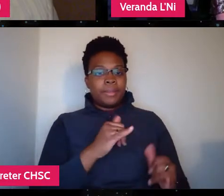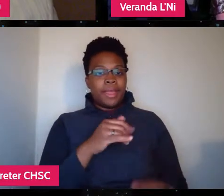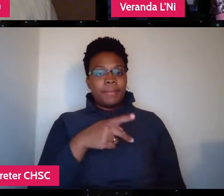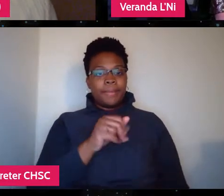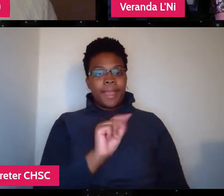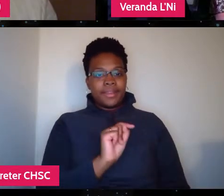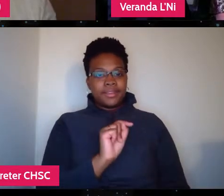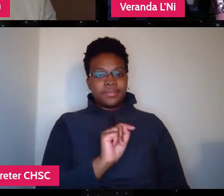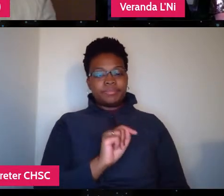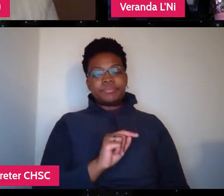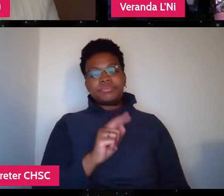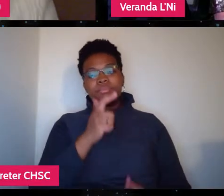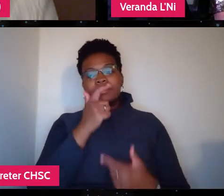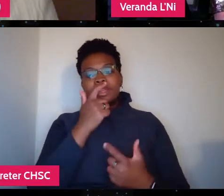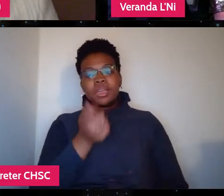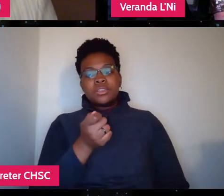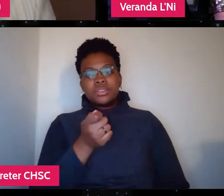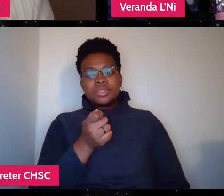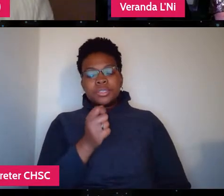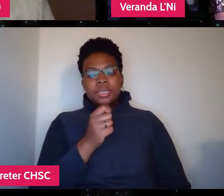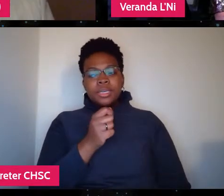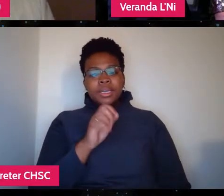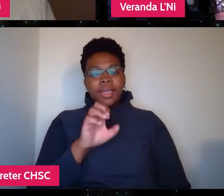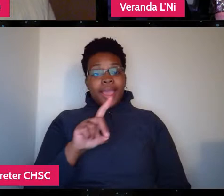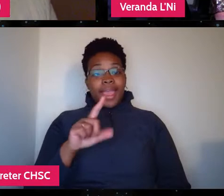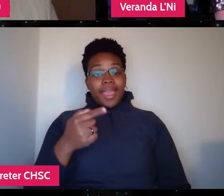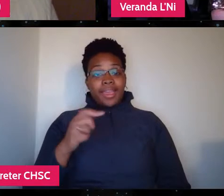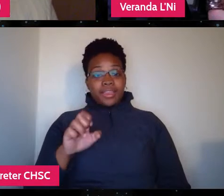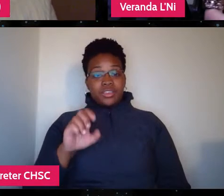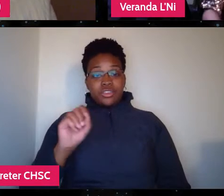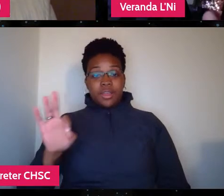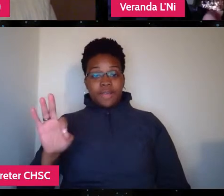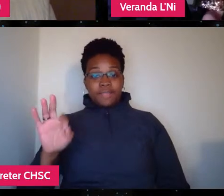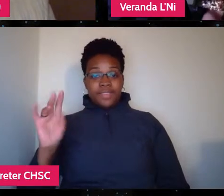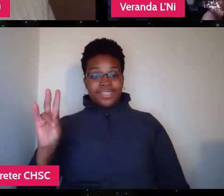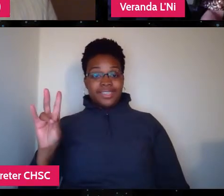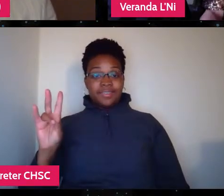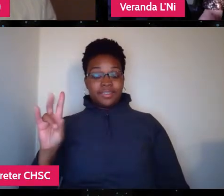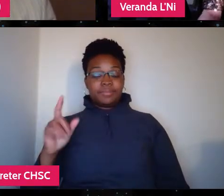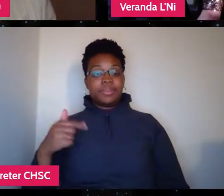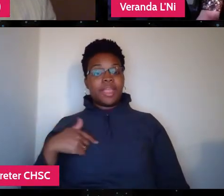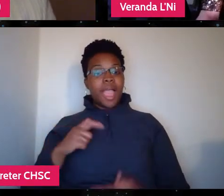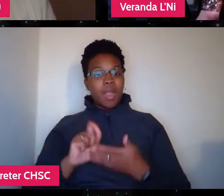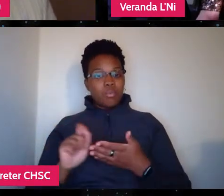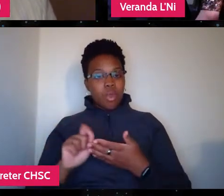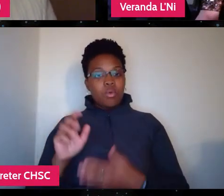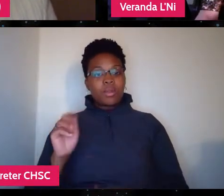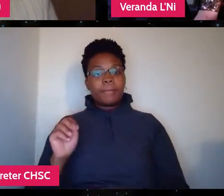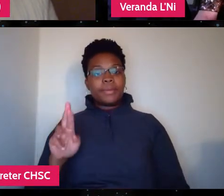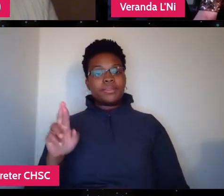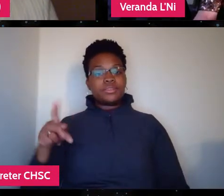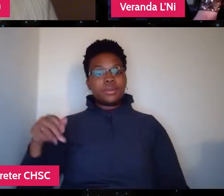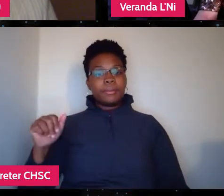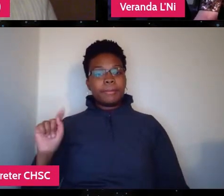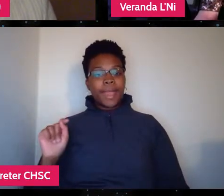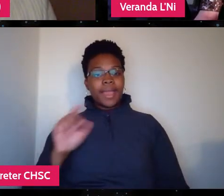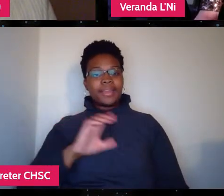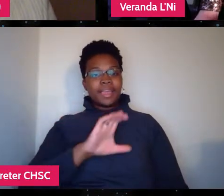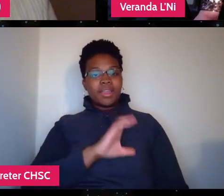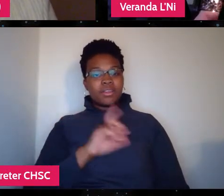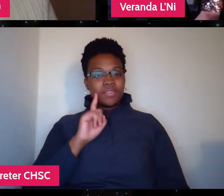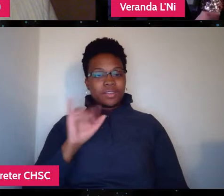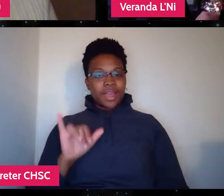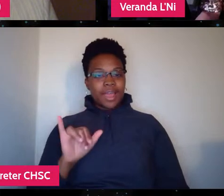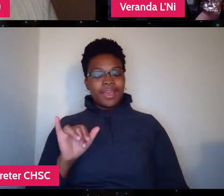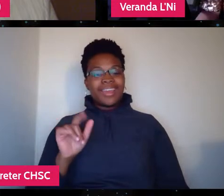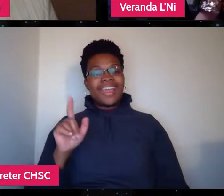it's interesting because in Edge of 17, I wrote a Mr. Pat character for that, which wound up